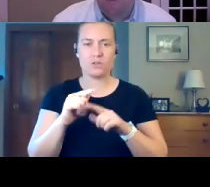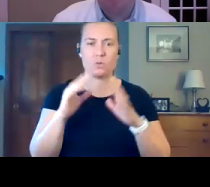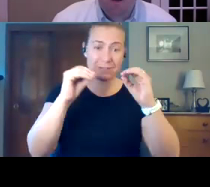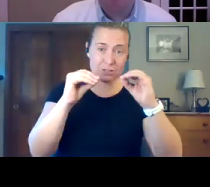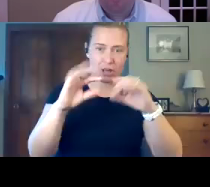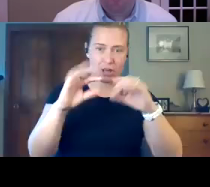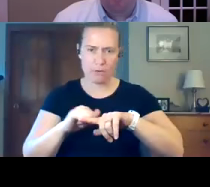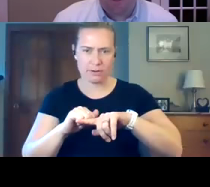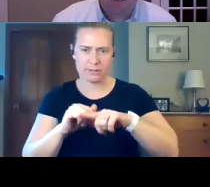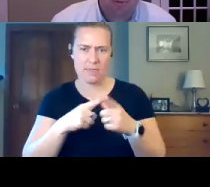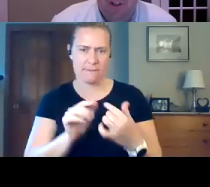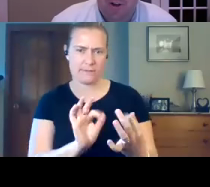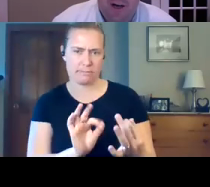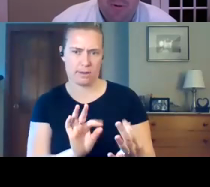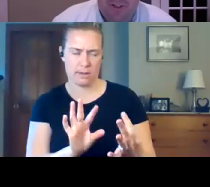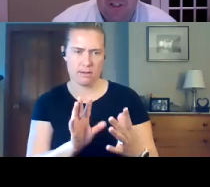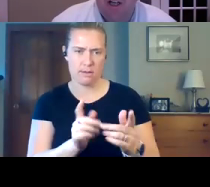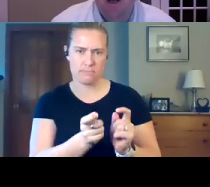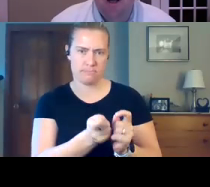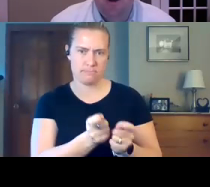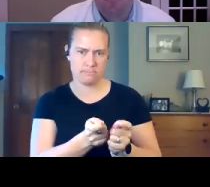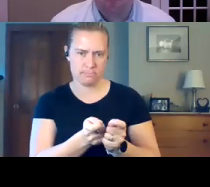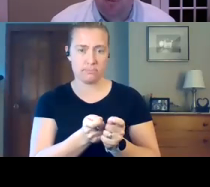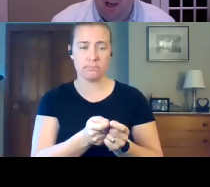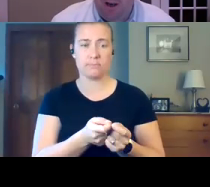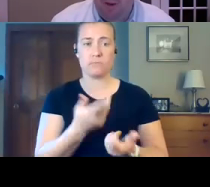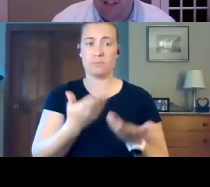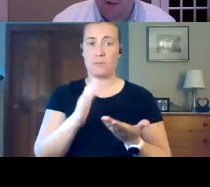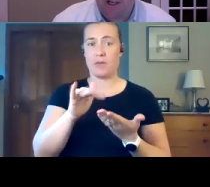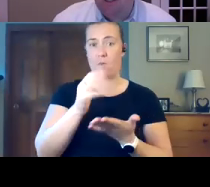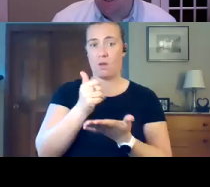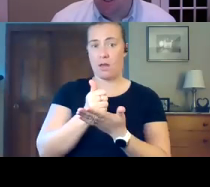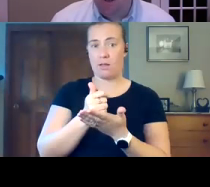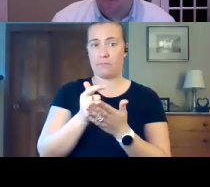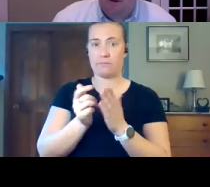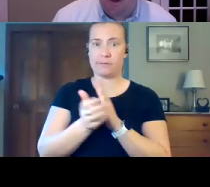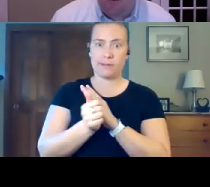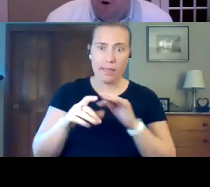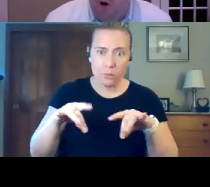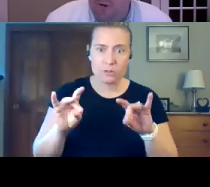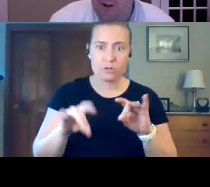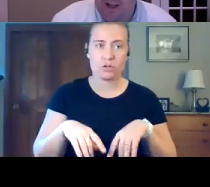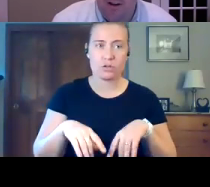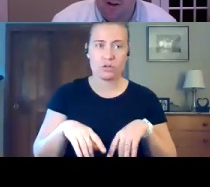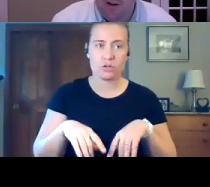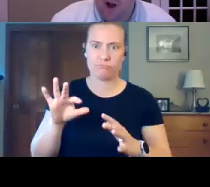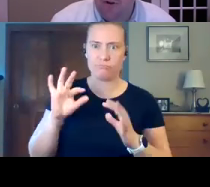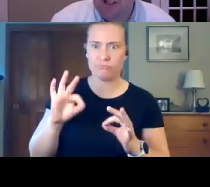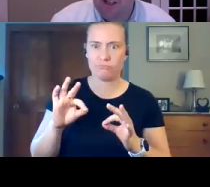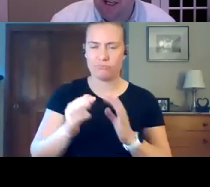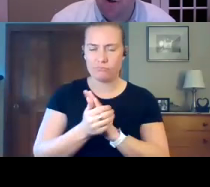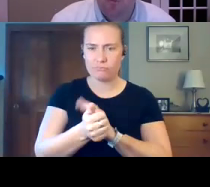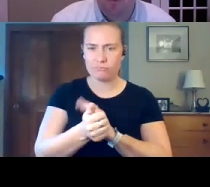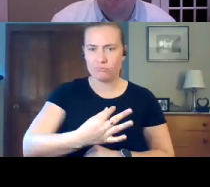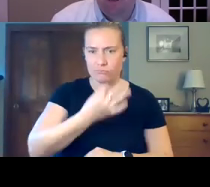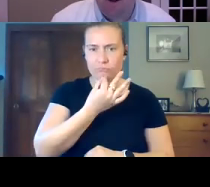And that might operate through the mechanism of skill acquisition, refinement, and mastery, and ultimately